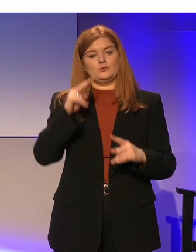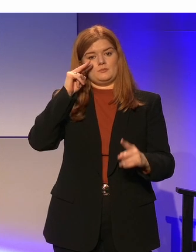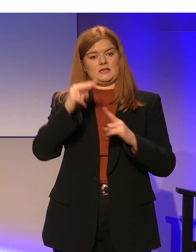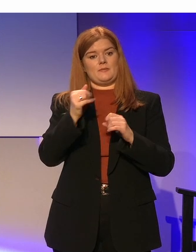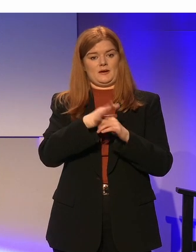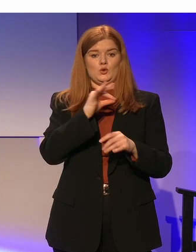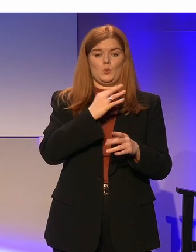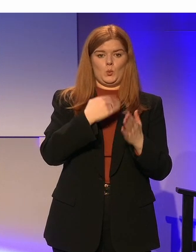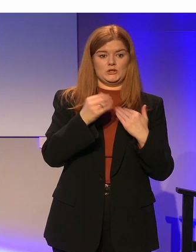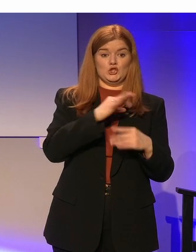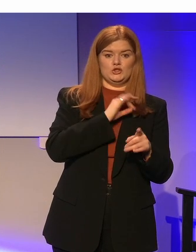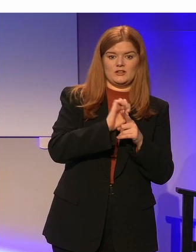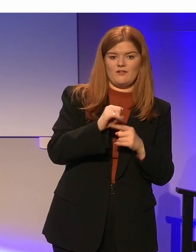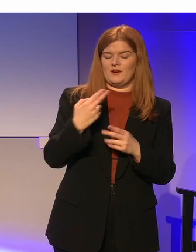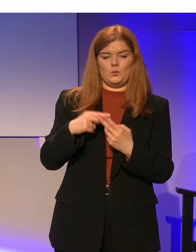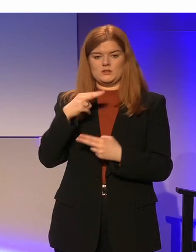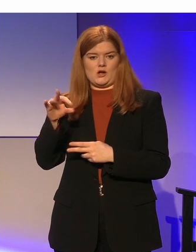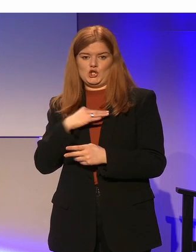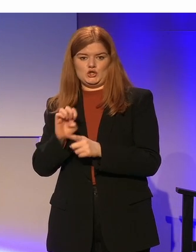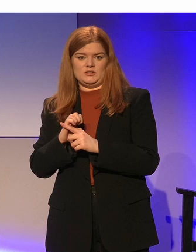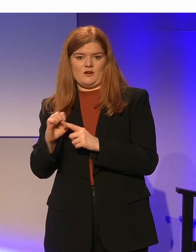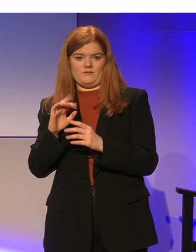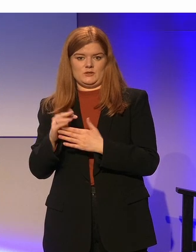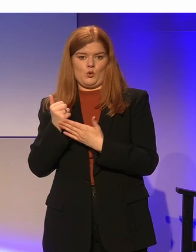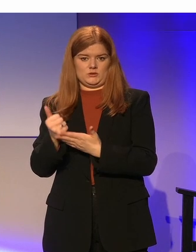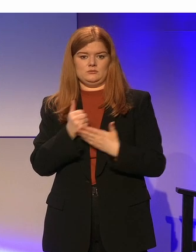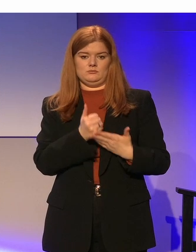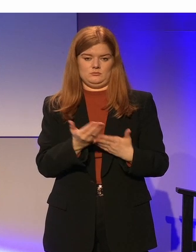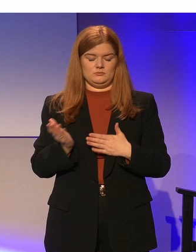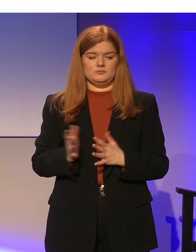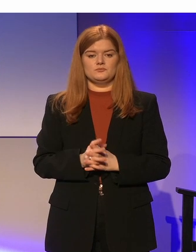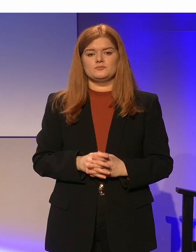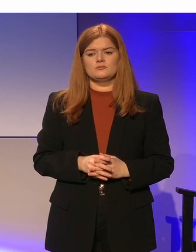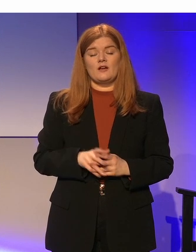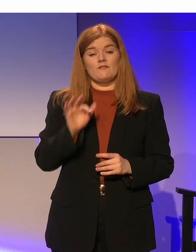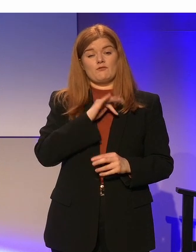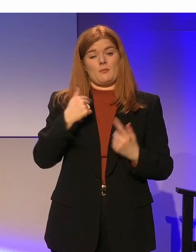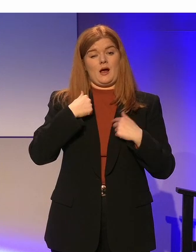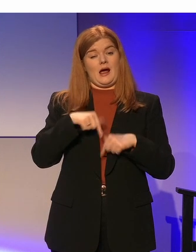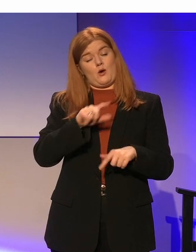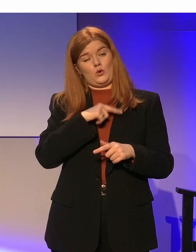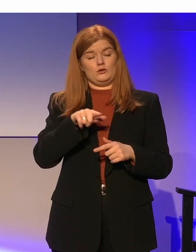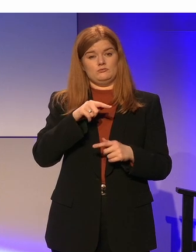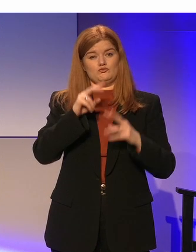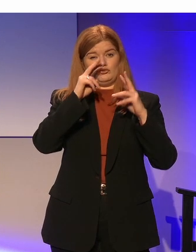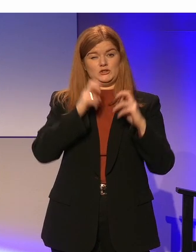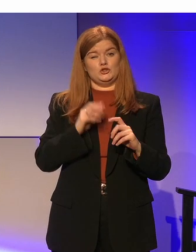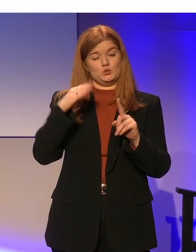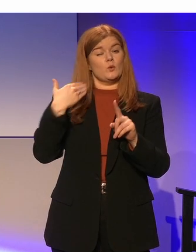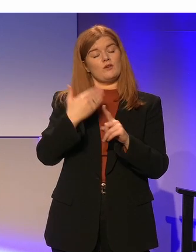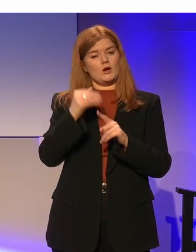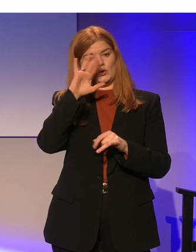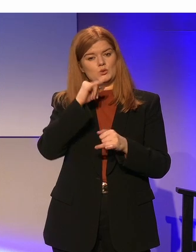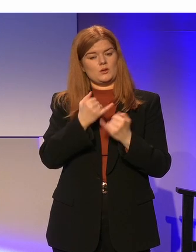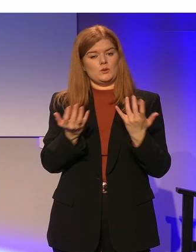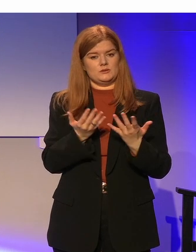of sufficiency and insufficiency of support. It seems from our look at the data already